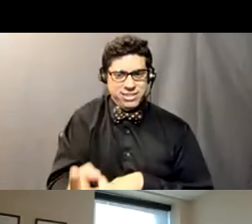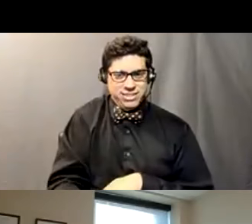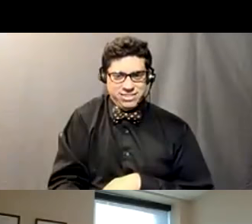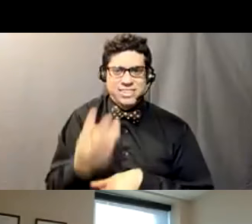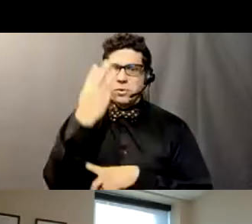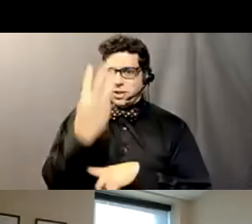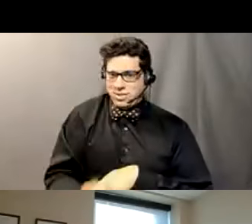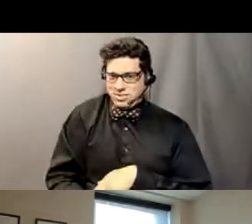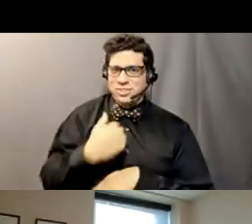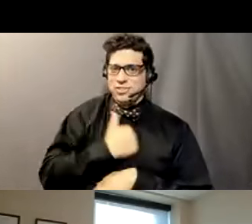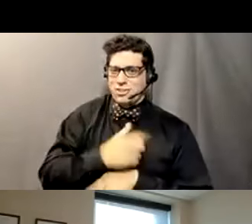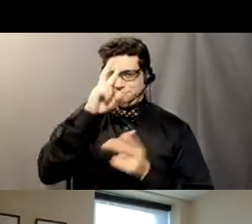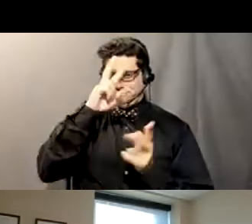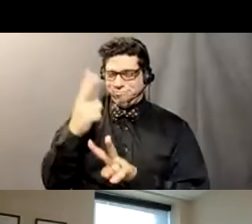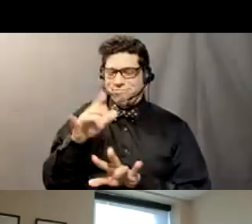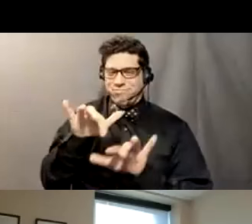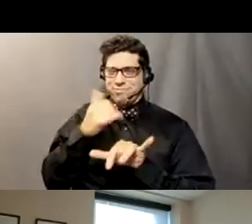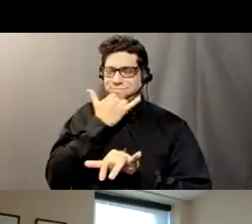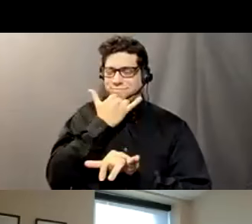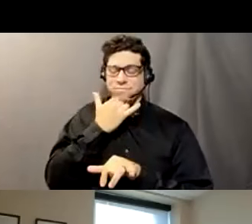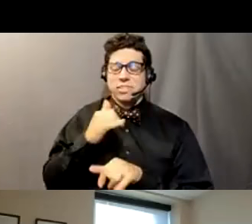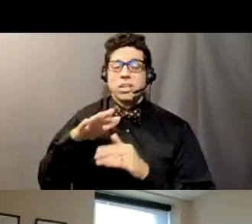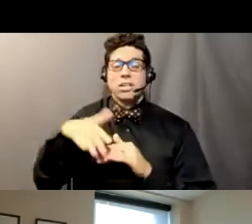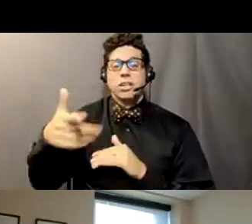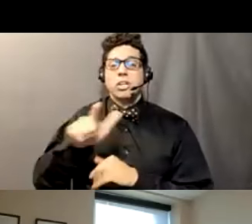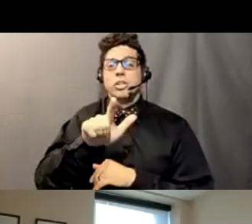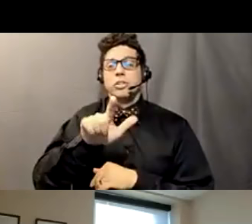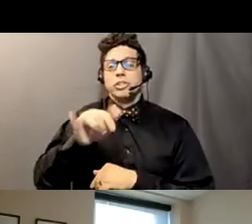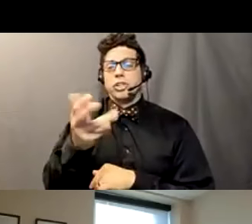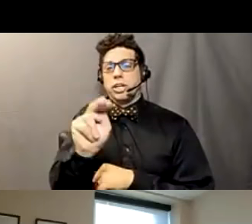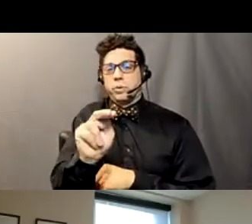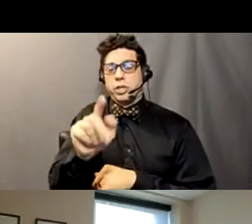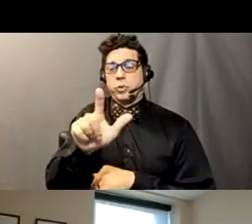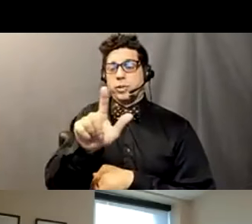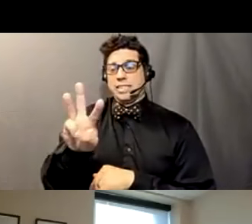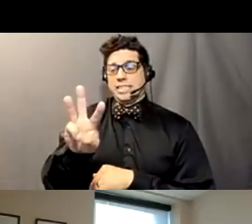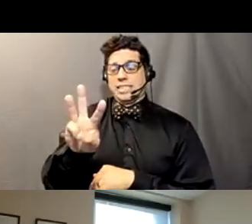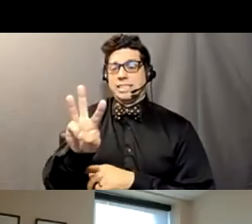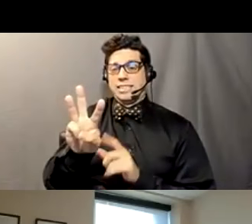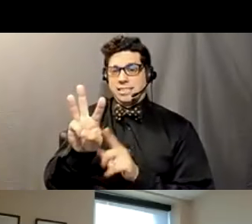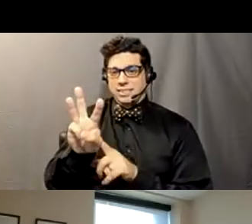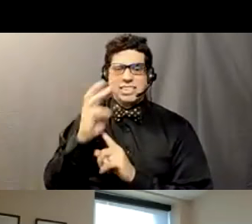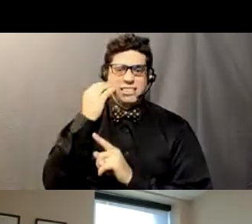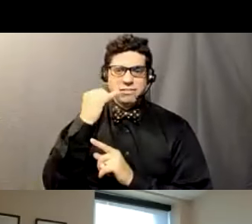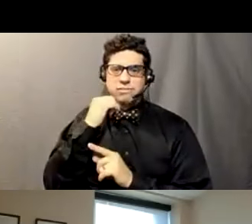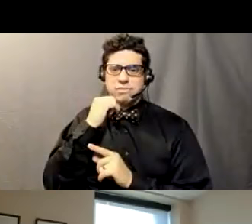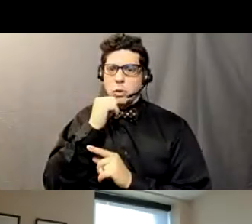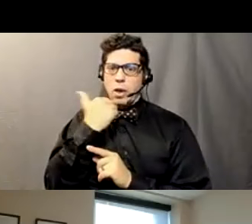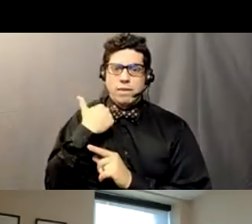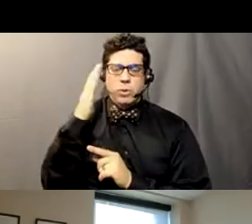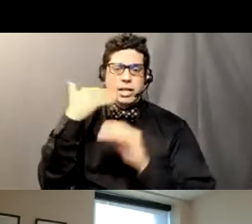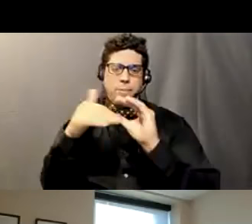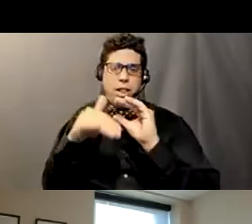apologize for the typo. We will make sure that the upcoming calendar, which you will also receive, if it's not in the chat now, we will send it to you in the closing